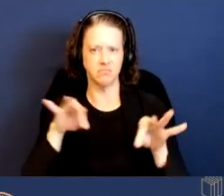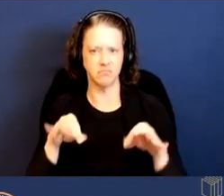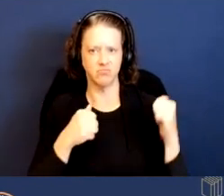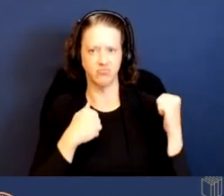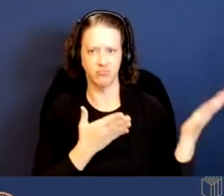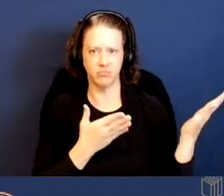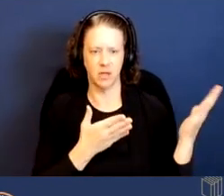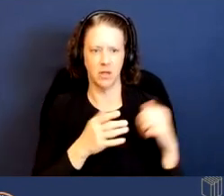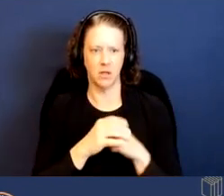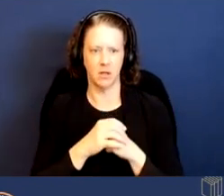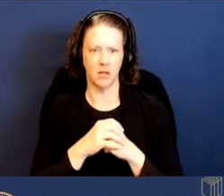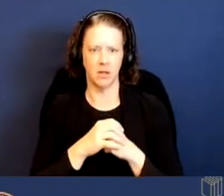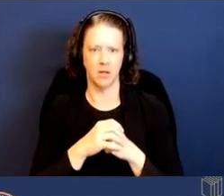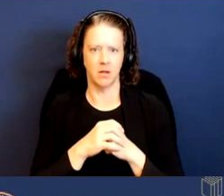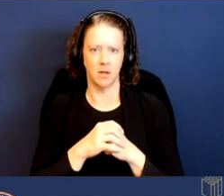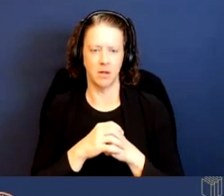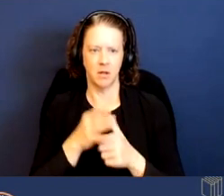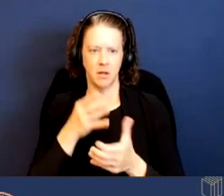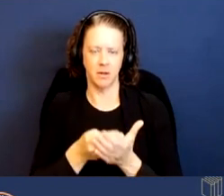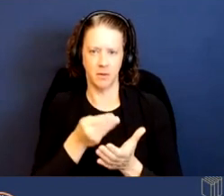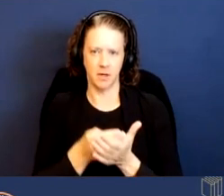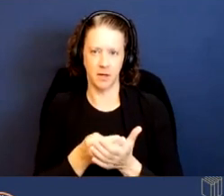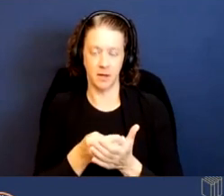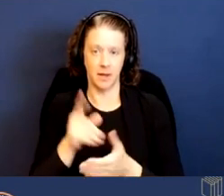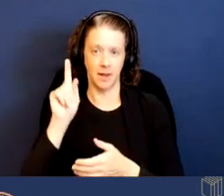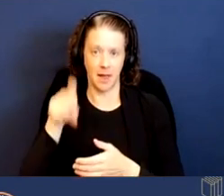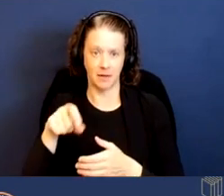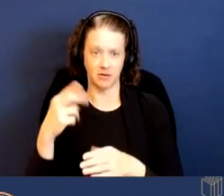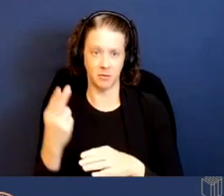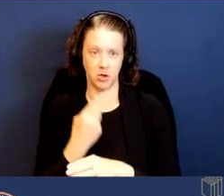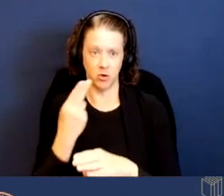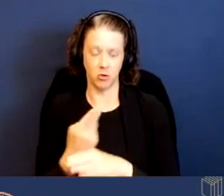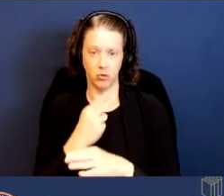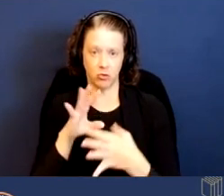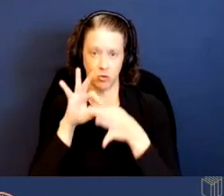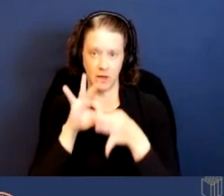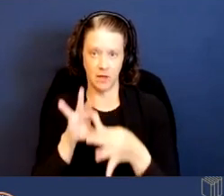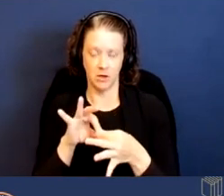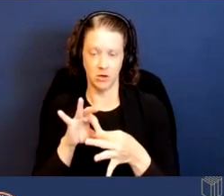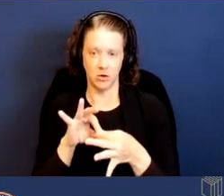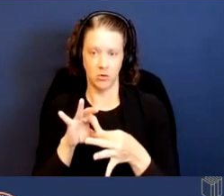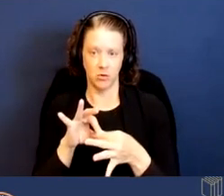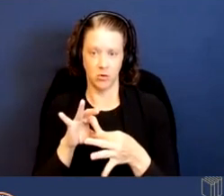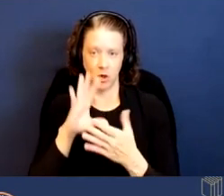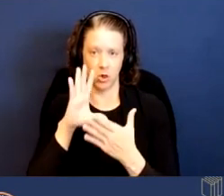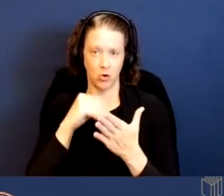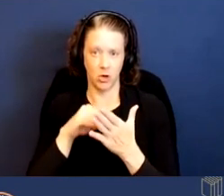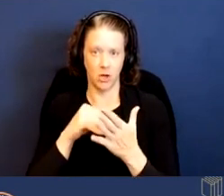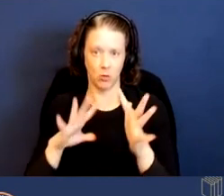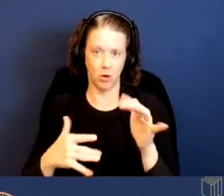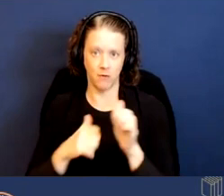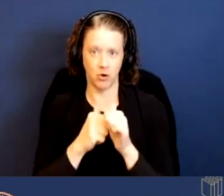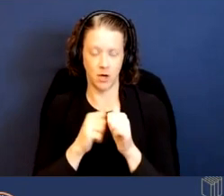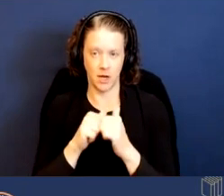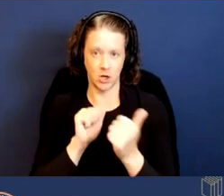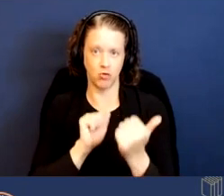that, obviously the money has to be used related to learning recovery and addressing the